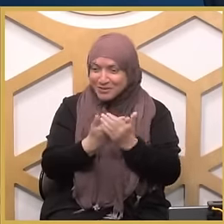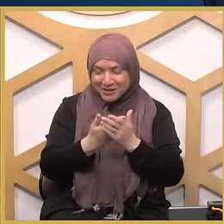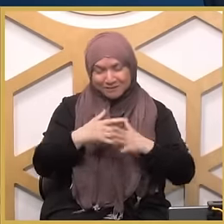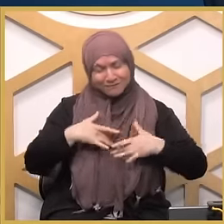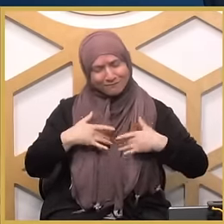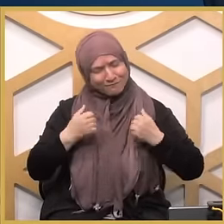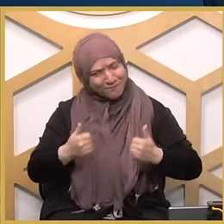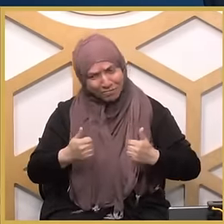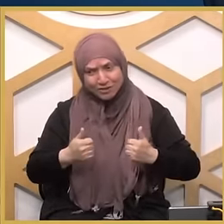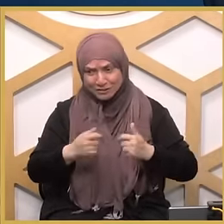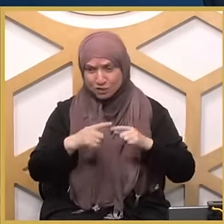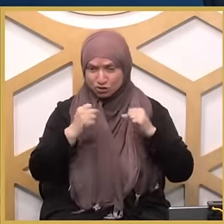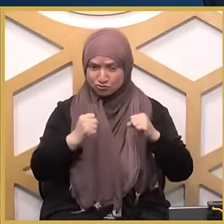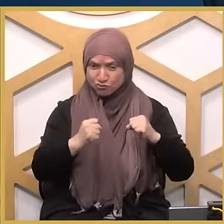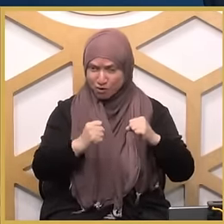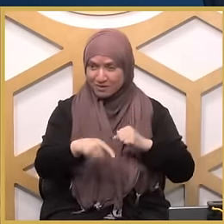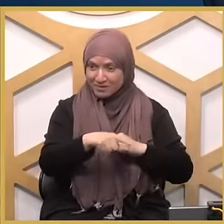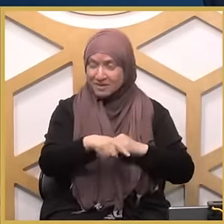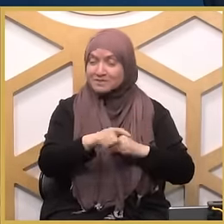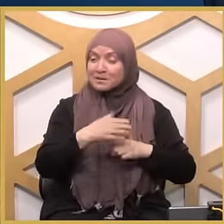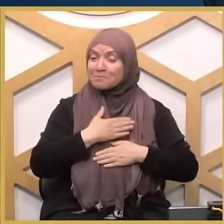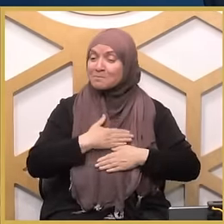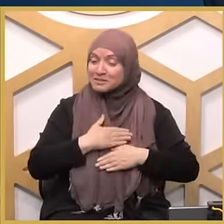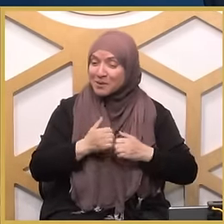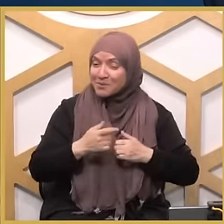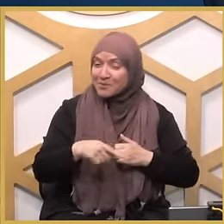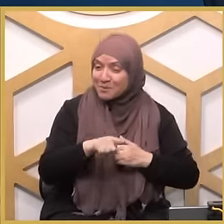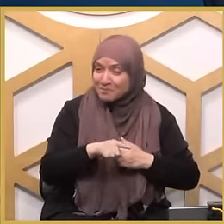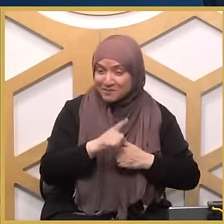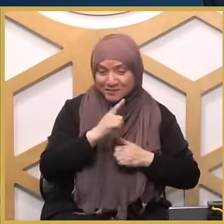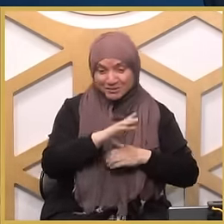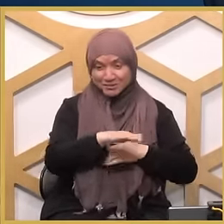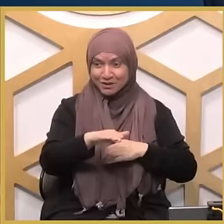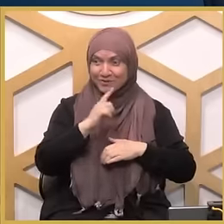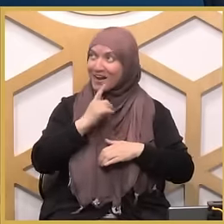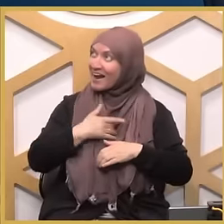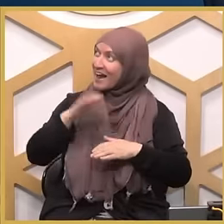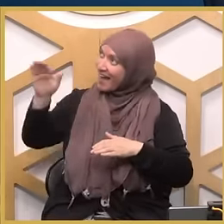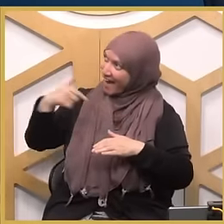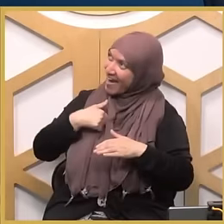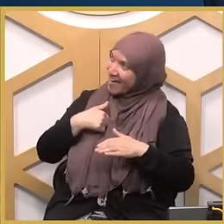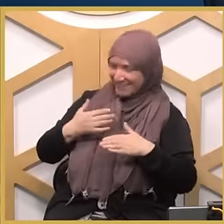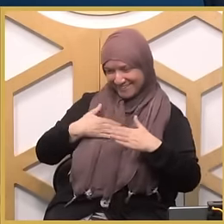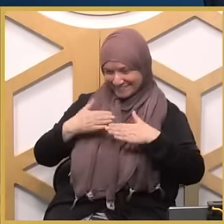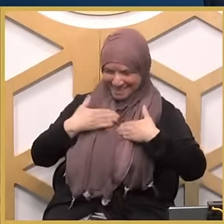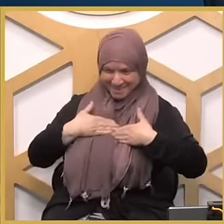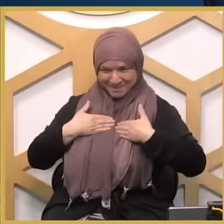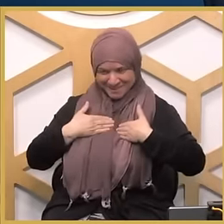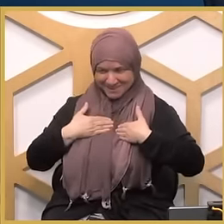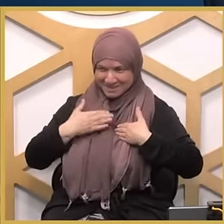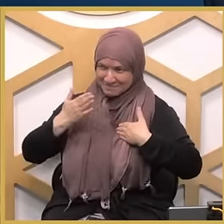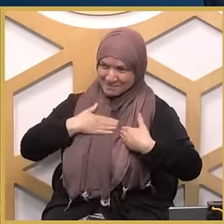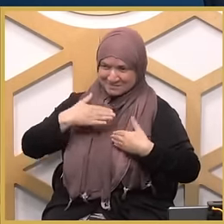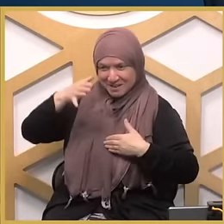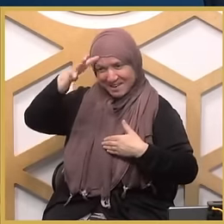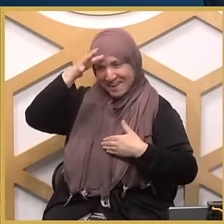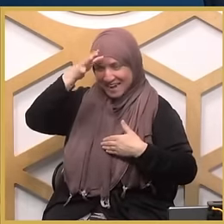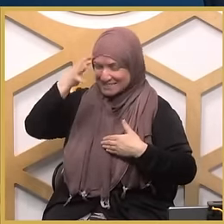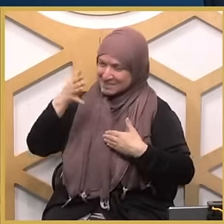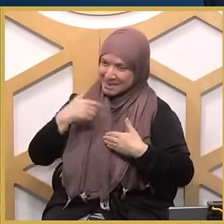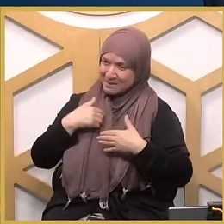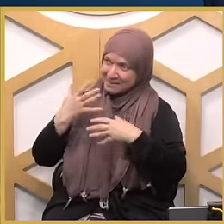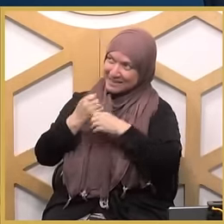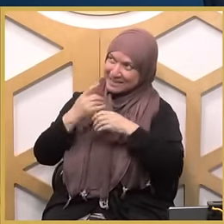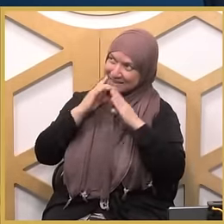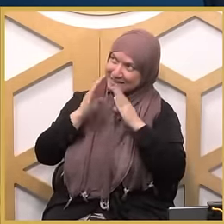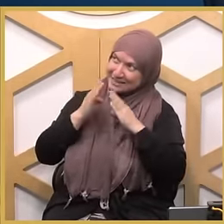excited to do more of this because that brings the pleasure of my parents and brings their attention to me. And that's what kids usually they fight for in their